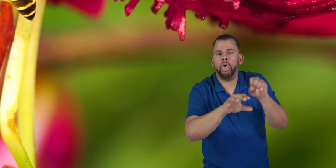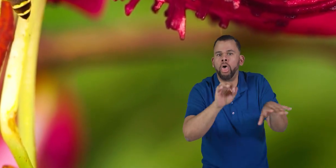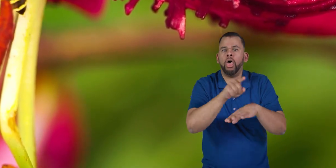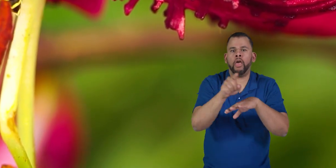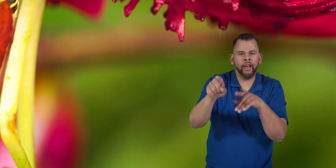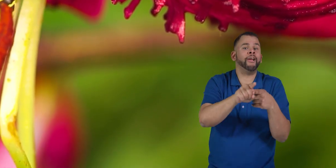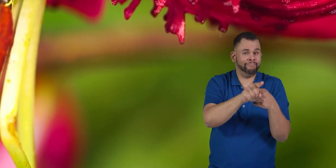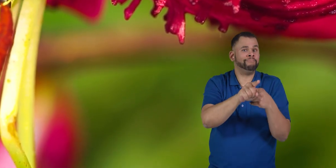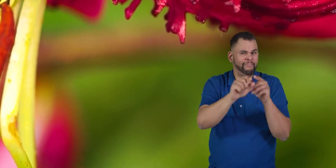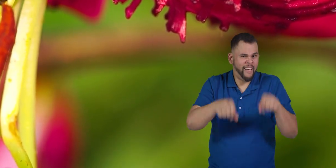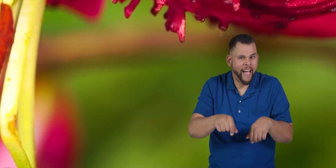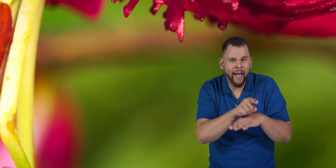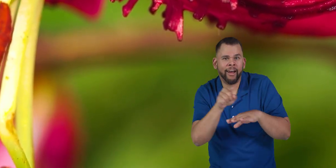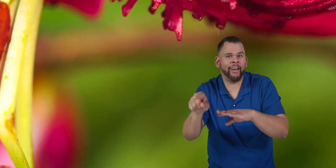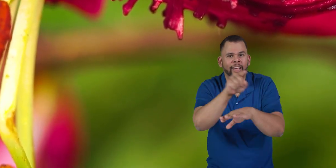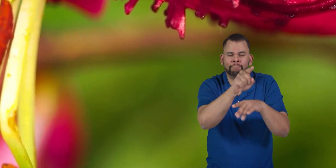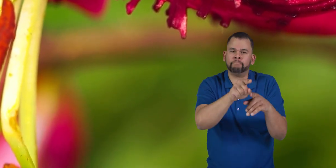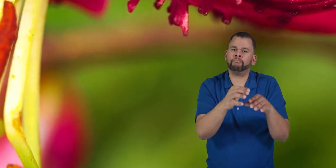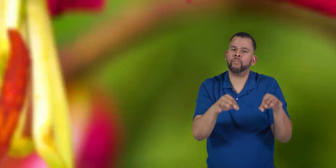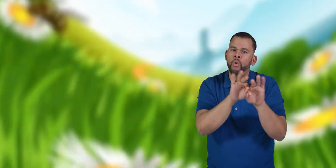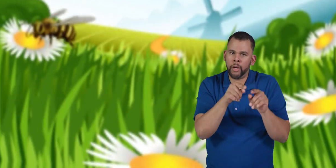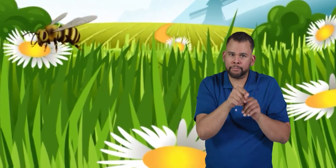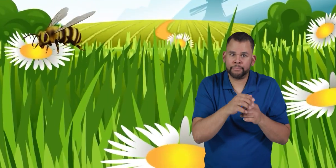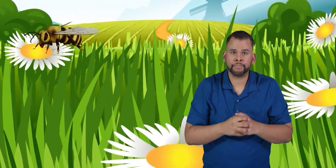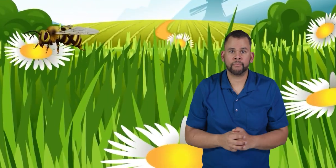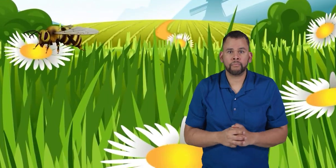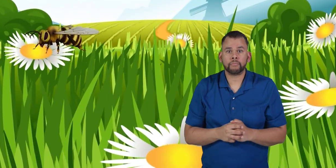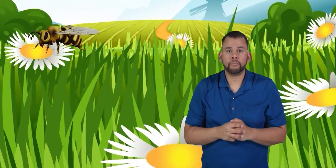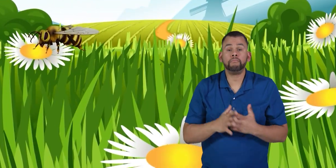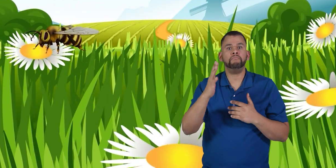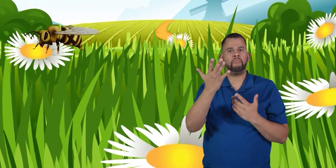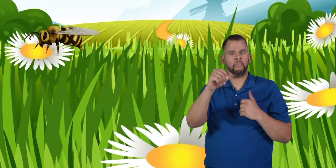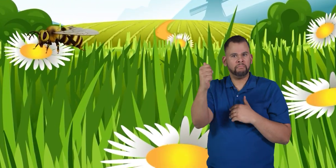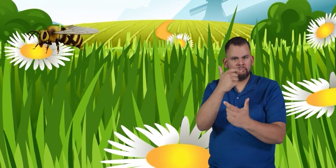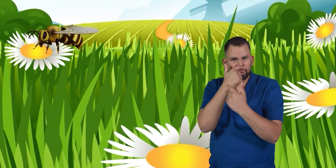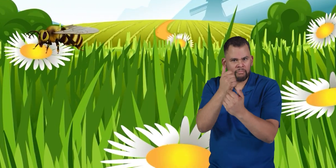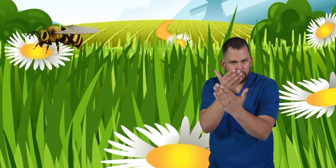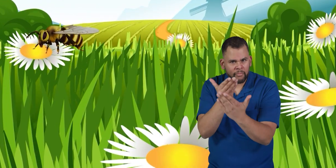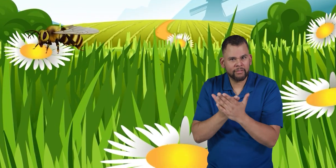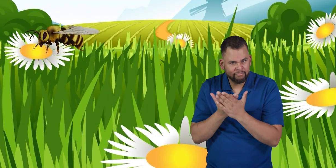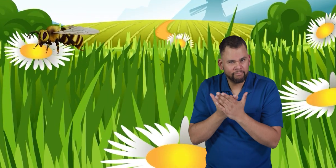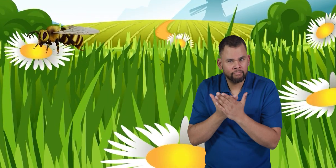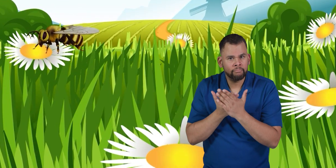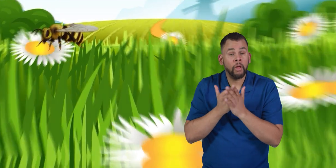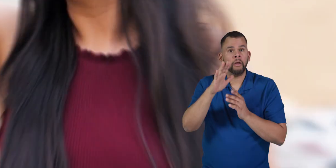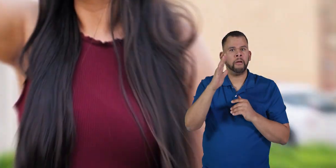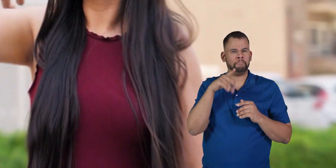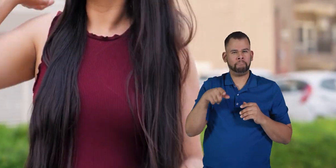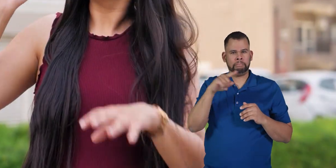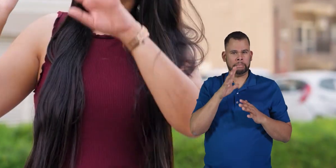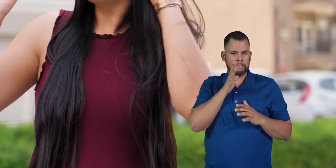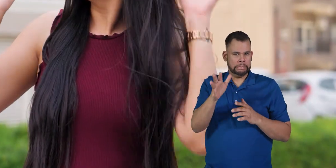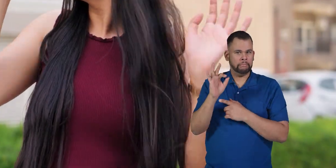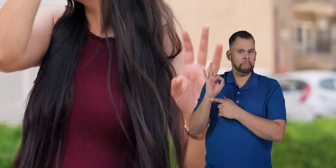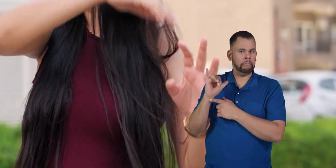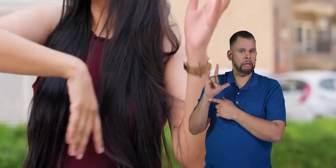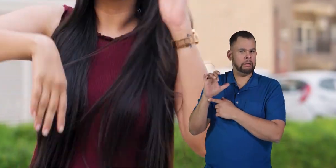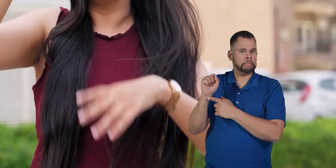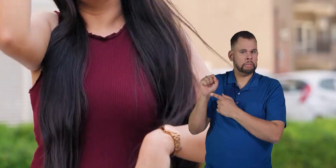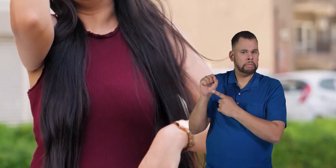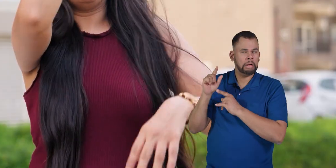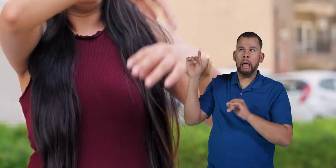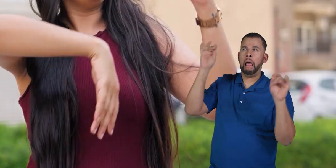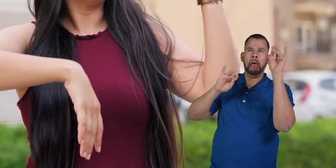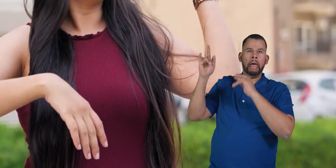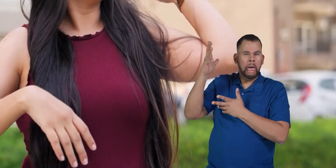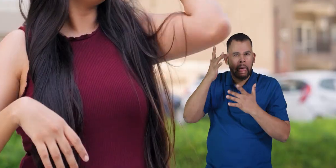pollen grains as they move among flowers other interesting facts flies can be